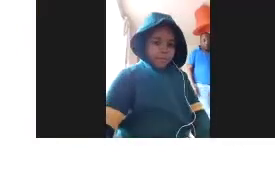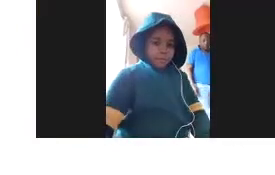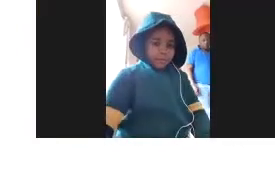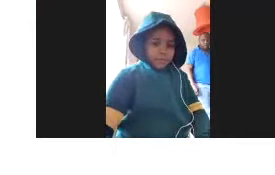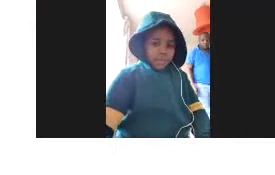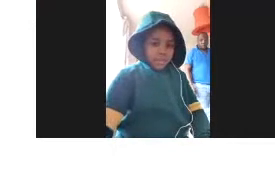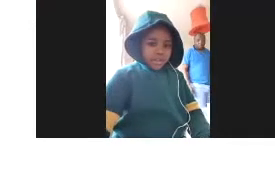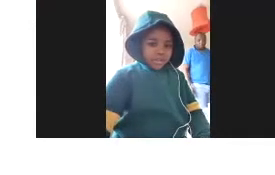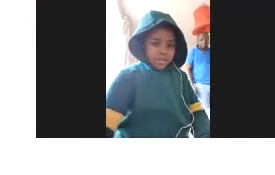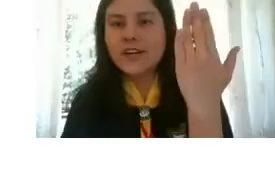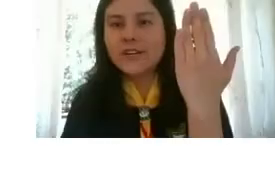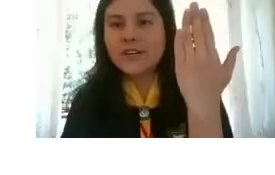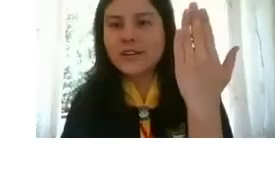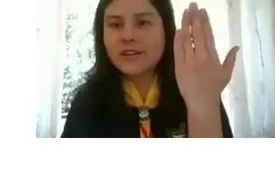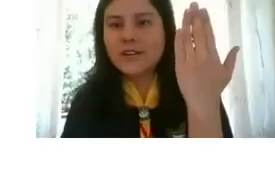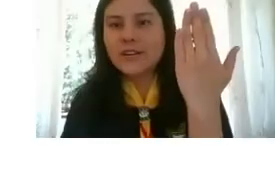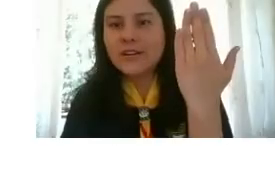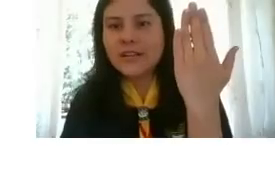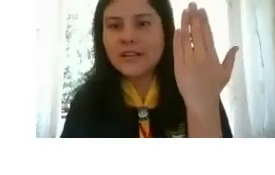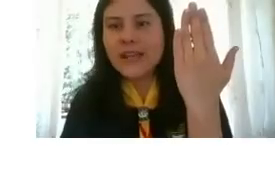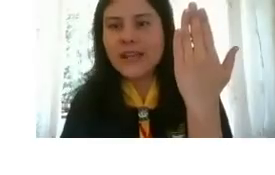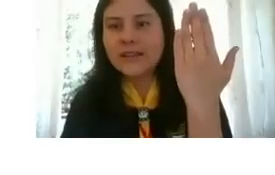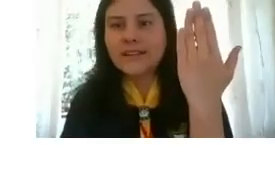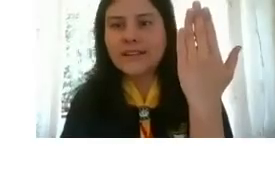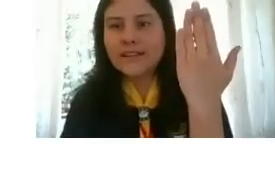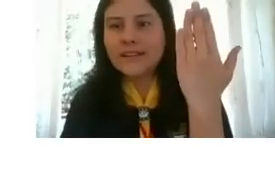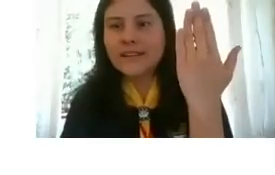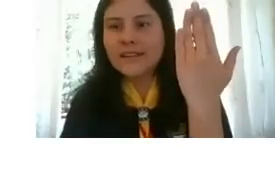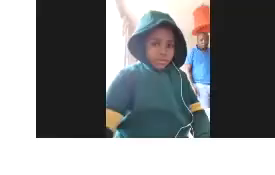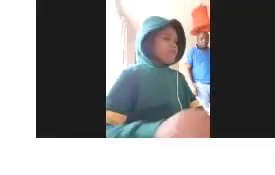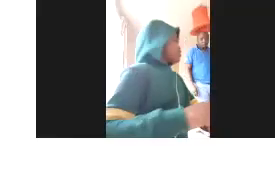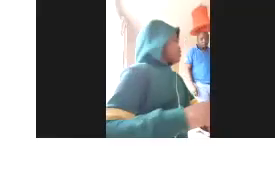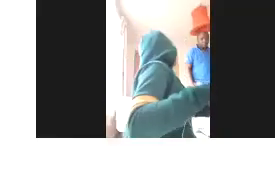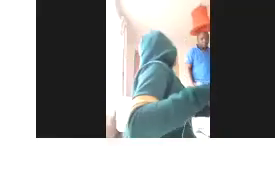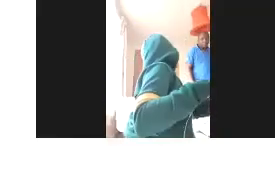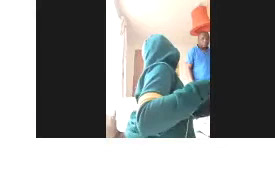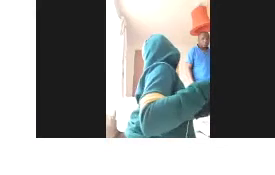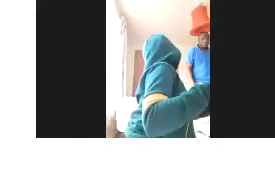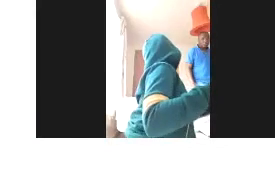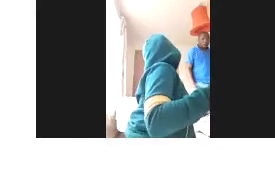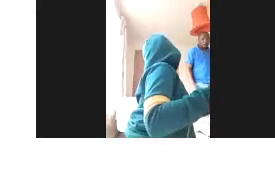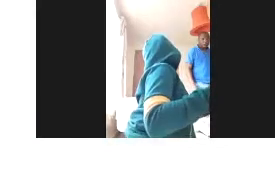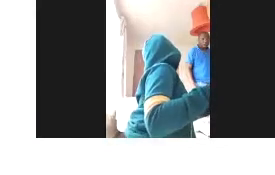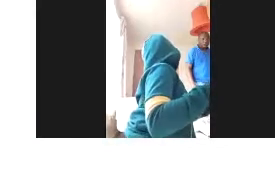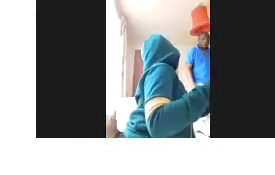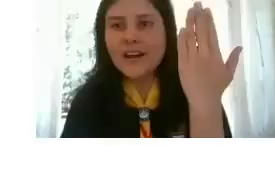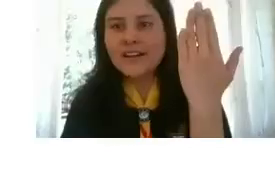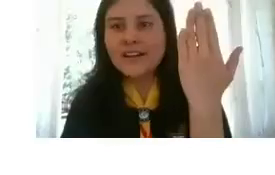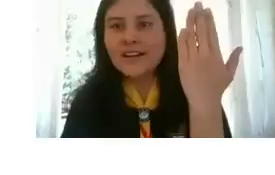And I lost her. Oh, where is Mandela? Mandela, where is she?